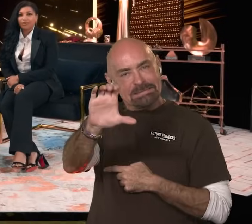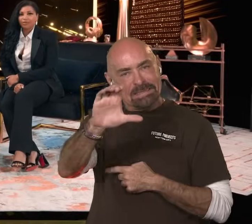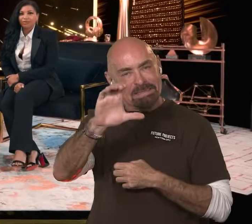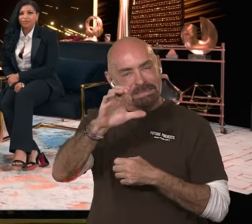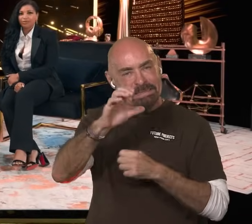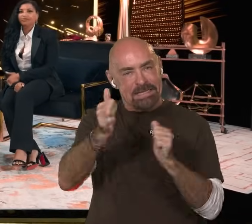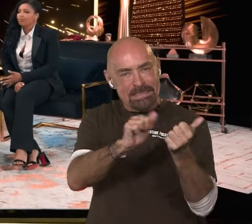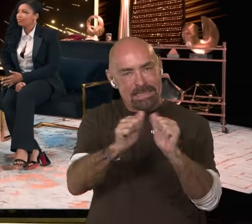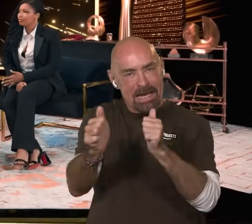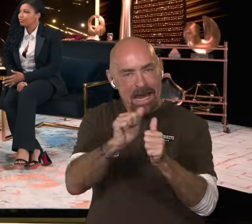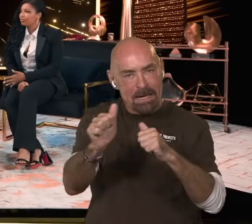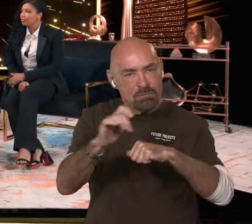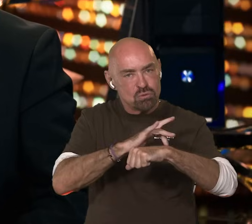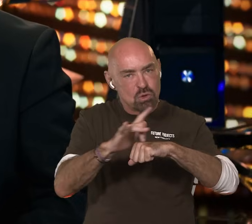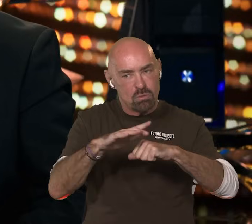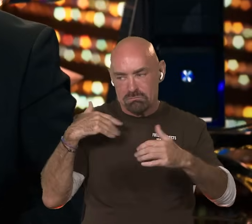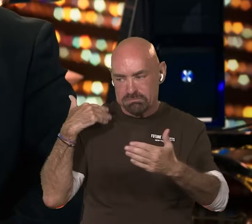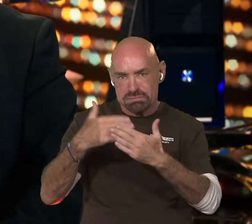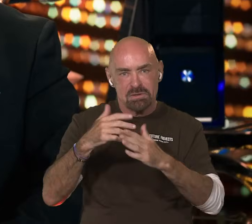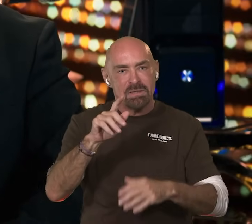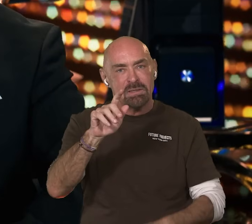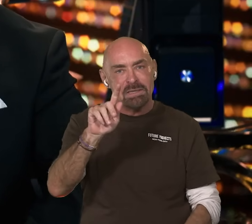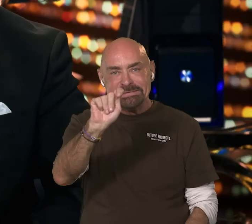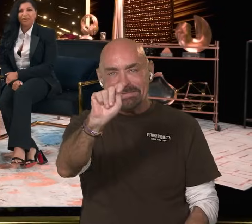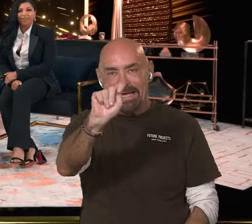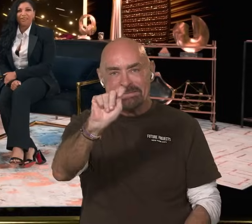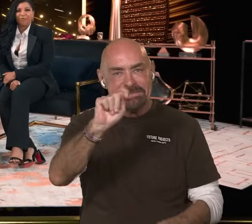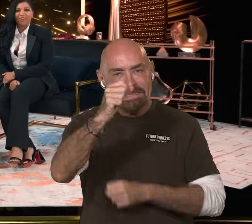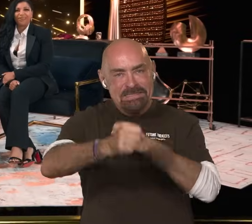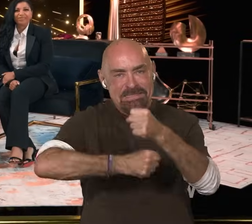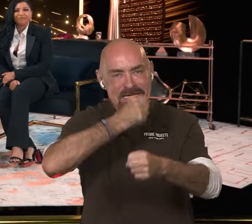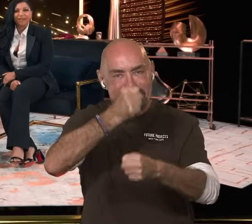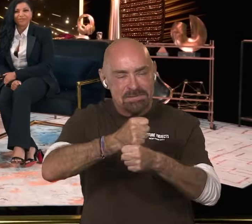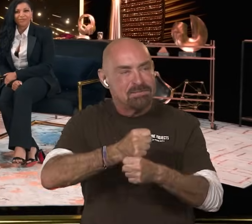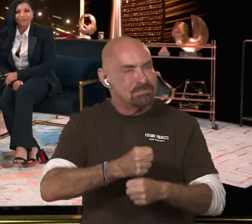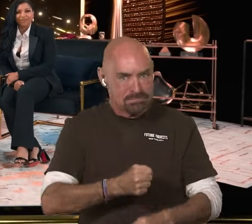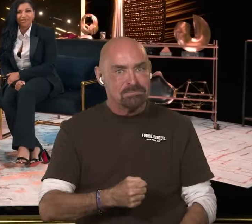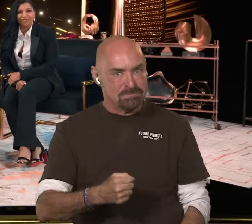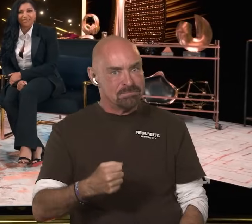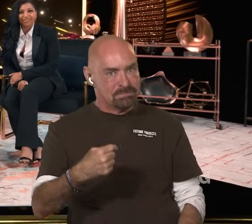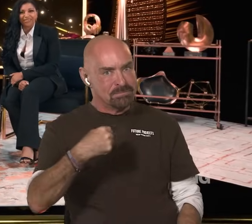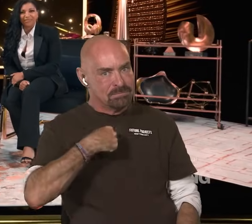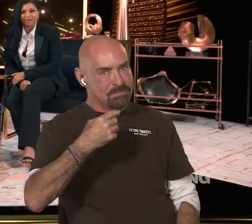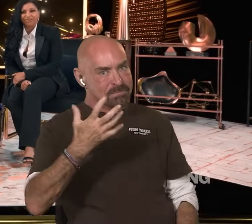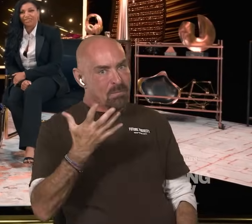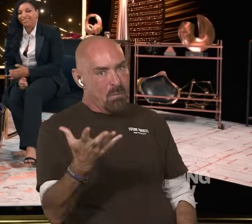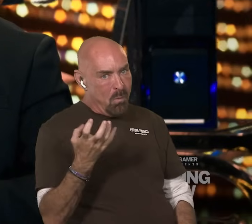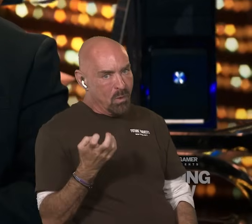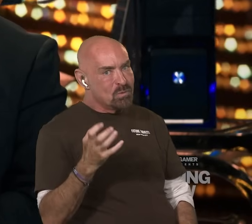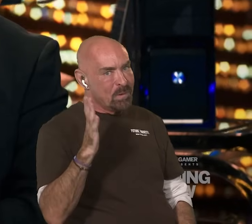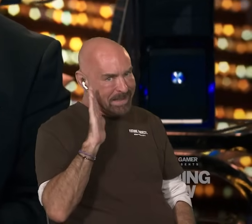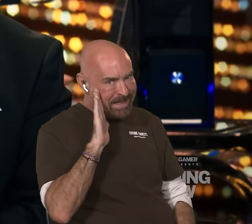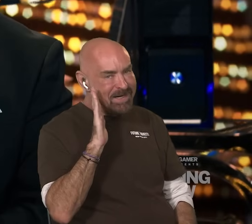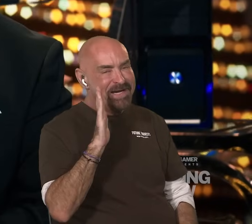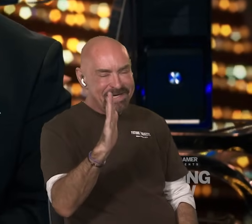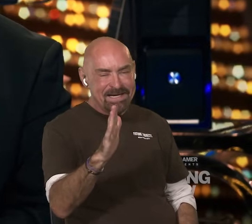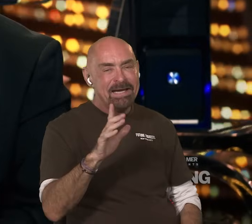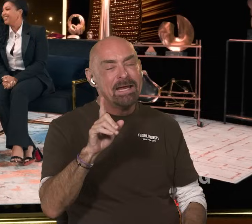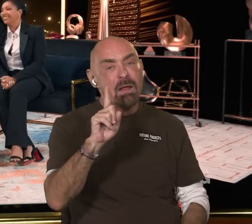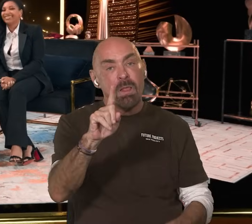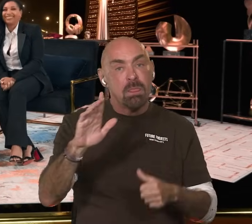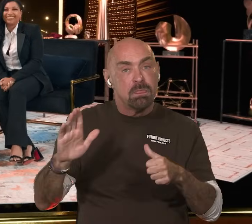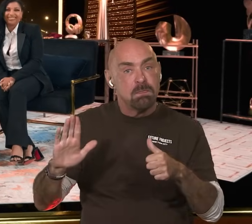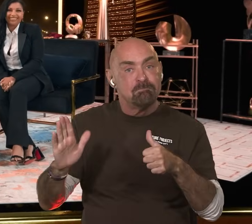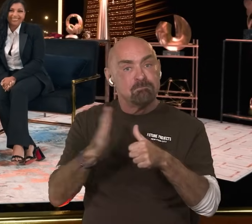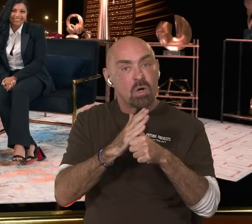on the PC gaming show over the last 10 years. You want to hear some stats? Oh my God, is Master Chief a Covenant killing machine? Has and always